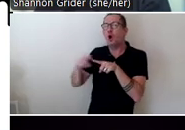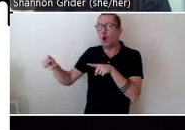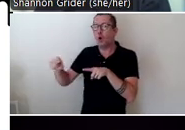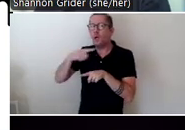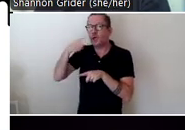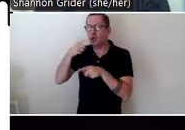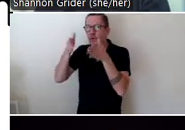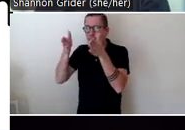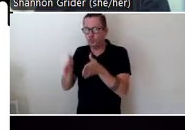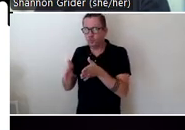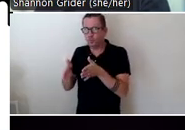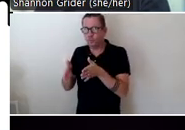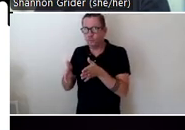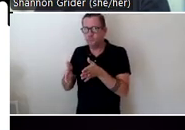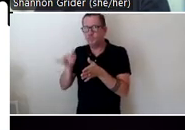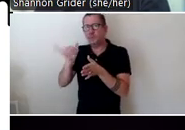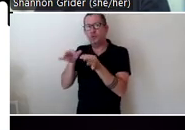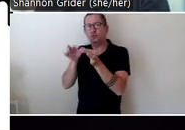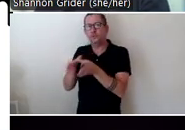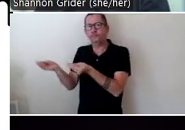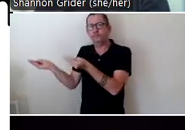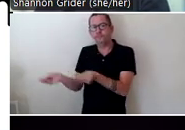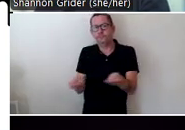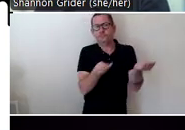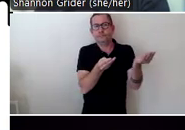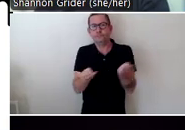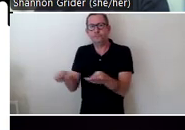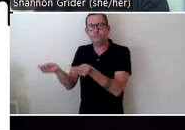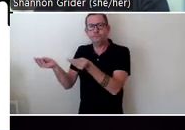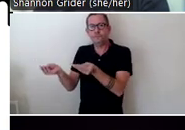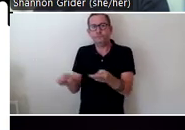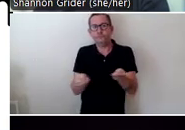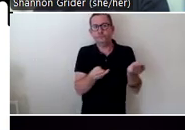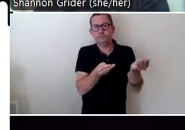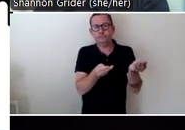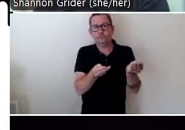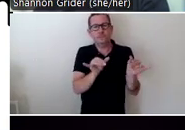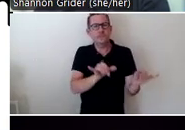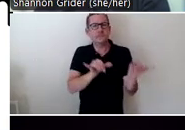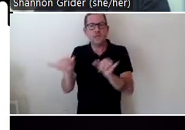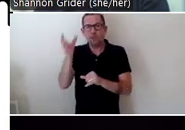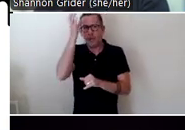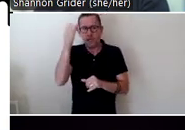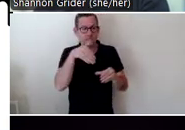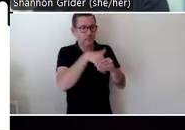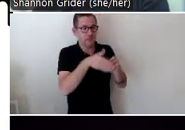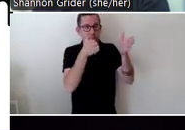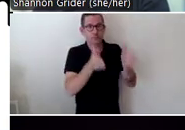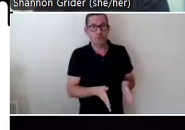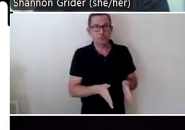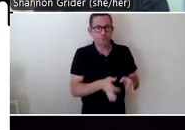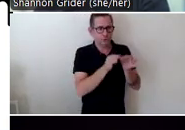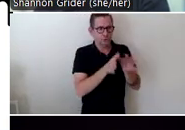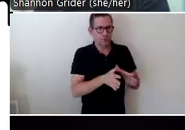Zoom. I make a call, I call through to a call center and get a hearing interpreter, just like what you're hearing now. And